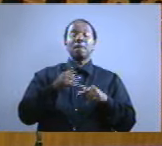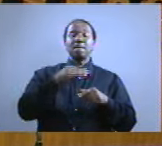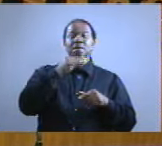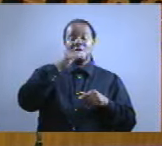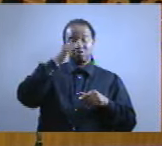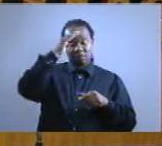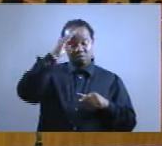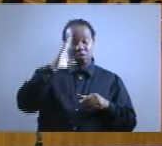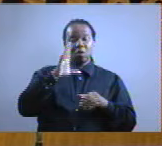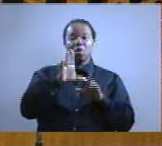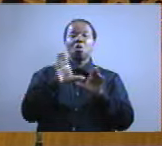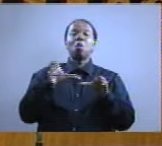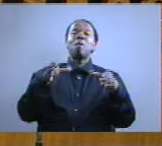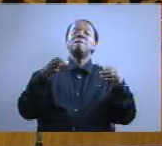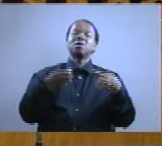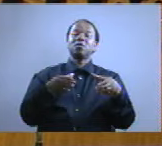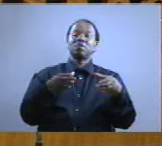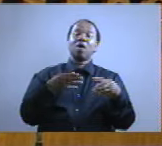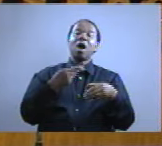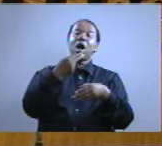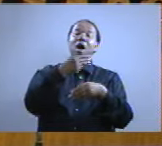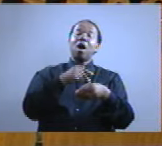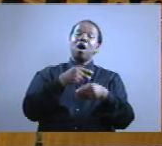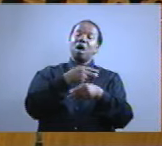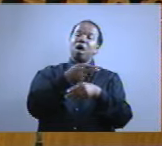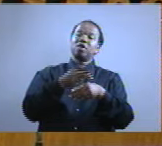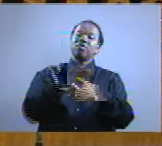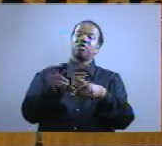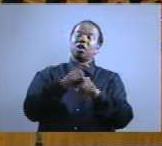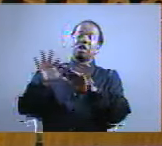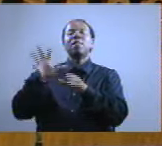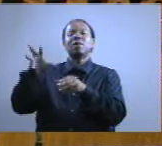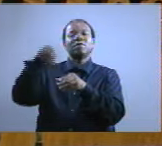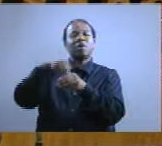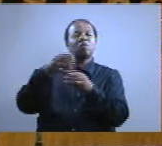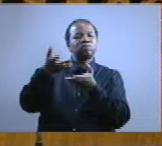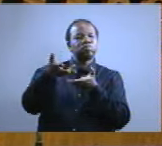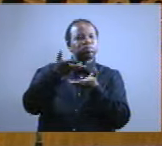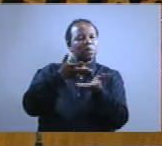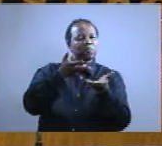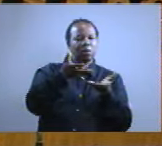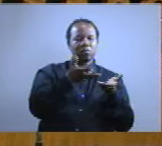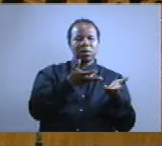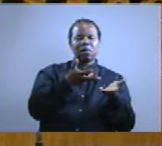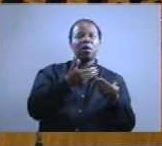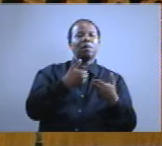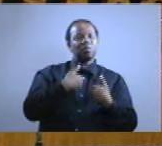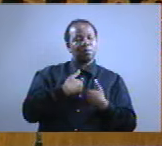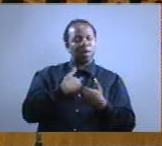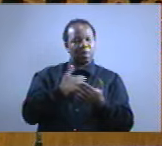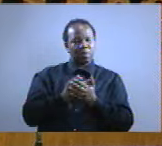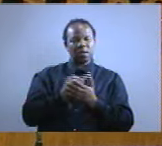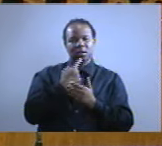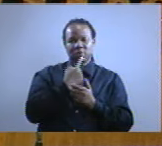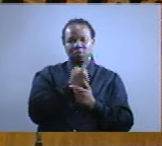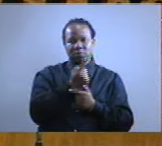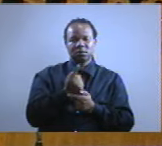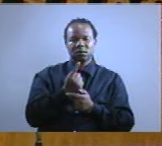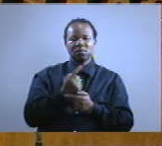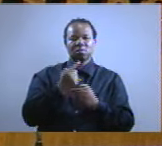culture in this bill, complied fully with provision. I can confirm that it was not a mere question